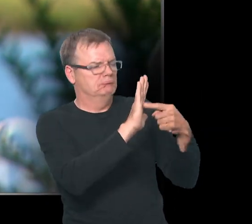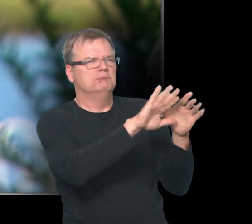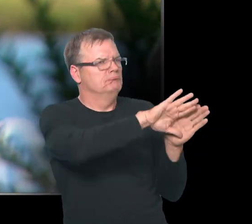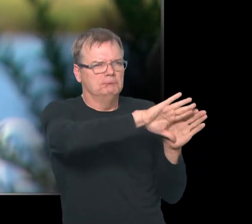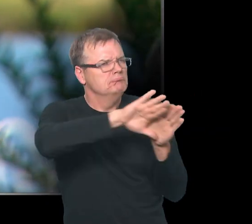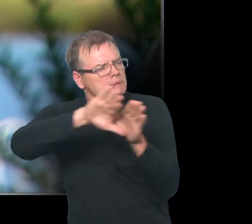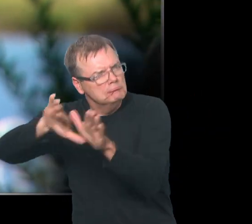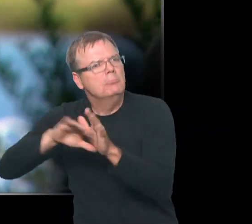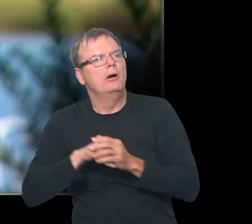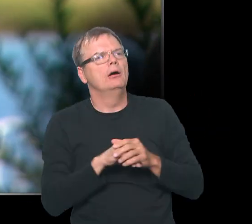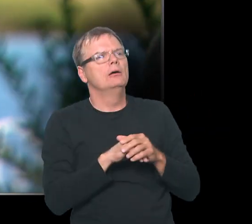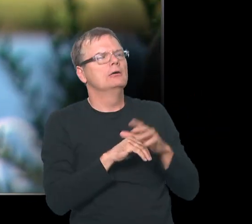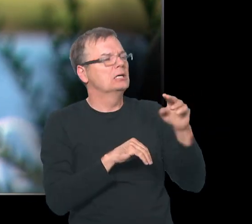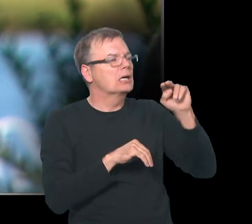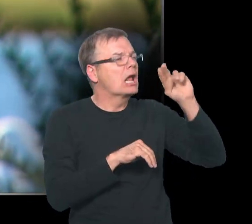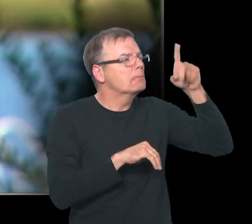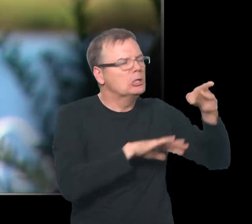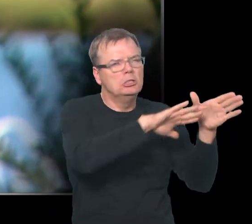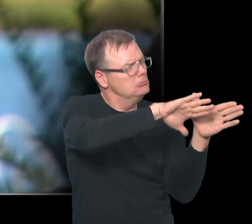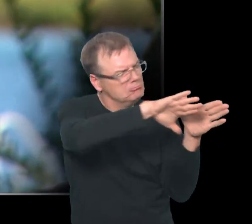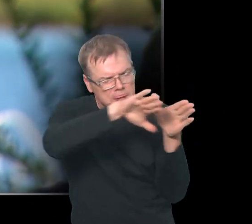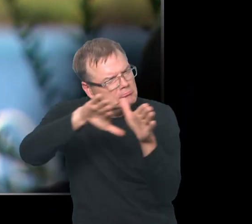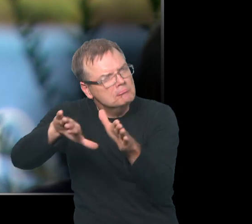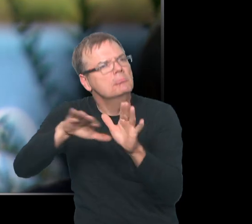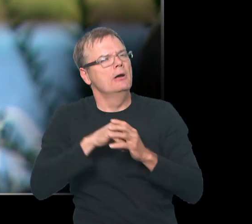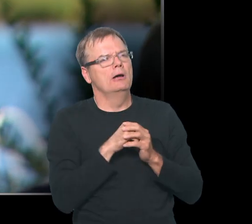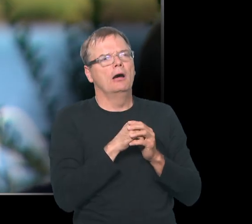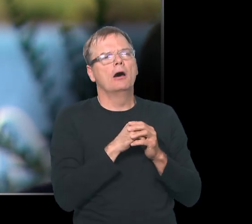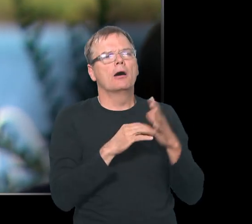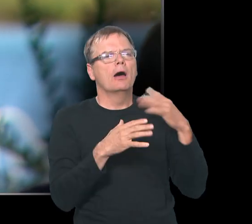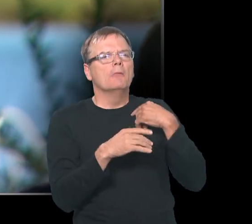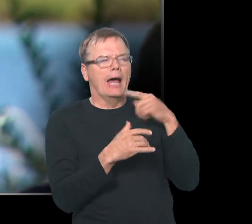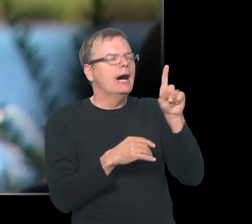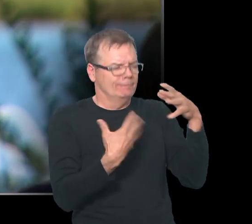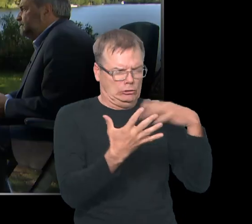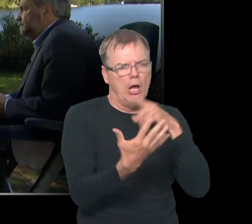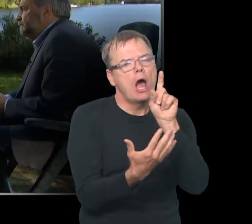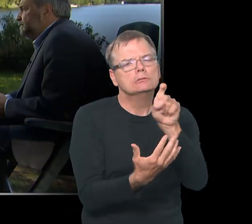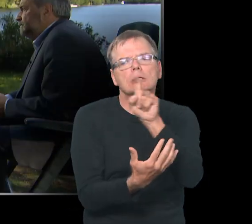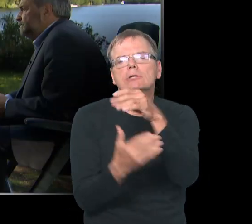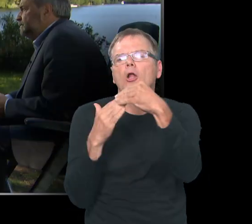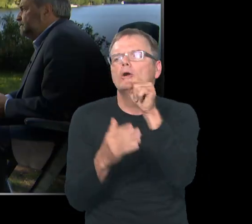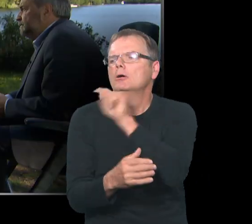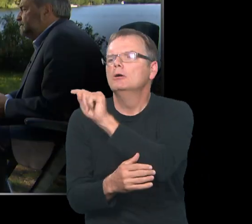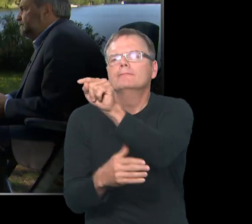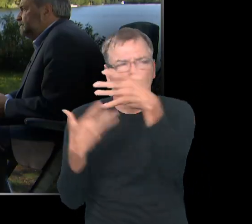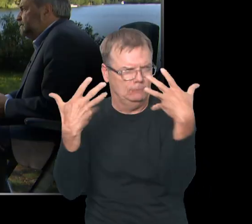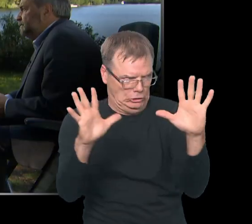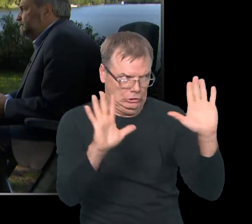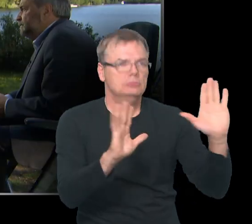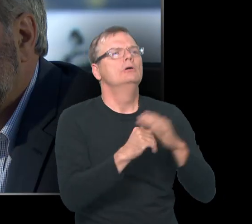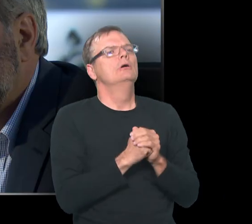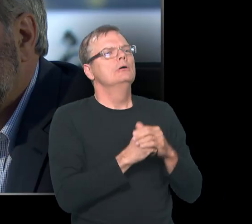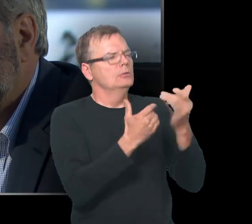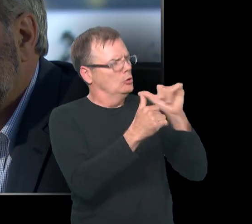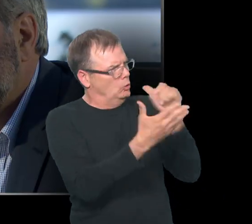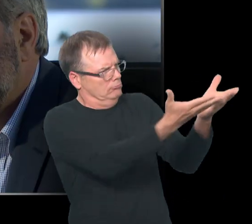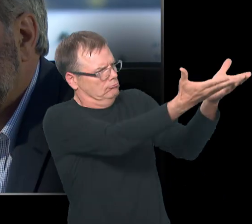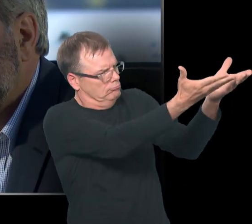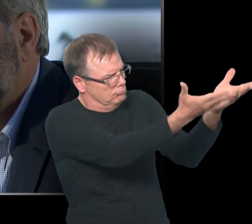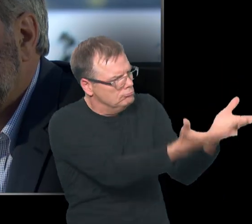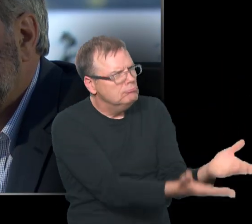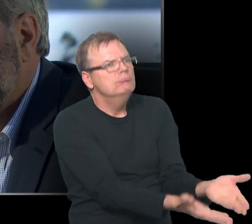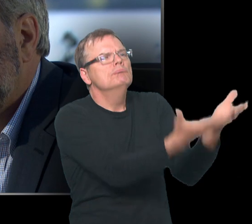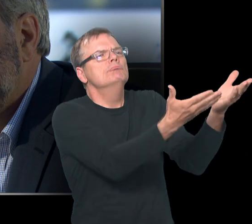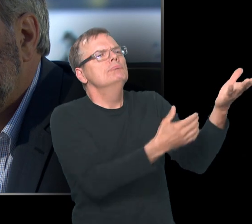about policy or party, it's about you. And I've asked each of the leaders this. What is it about Tom Mulcair